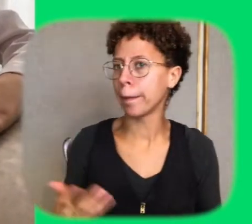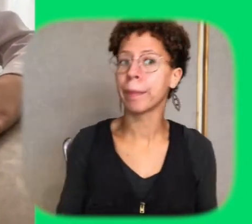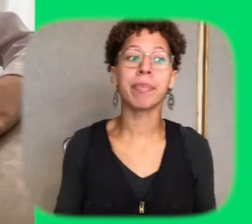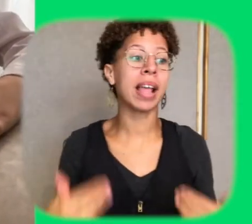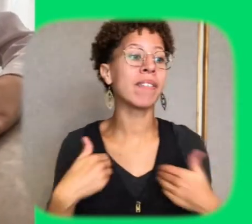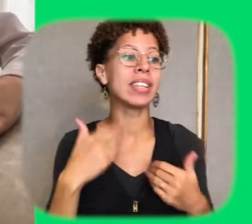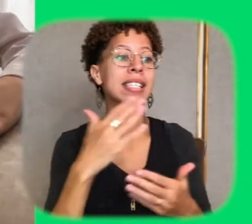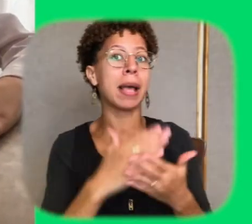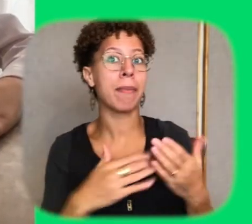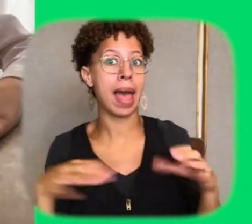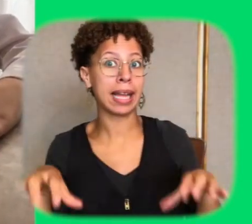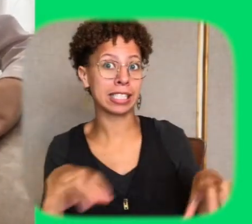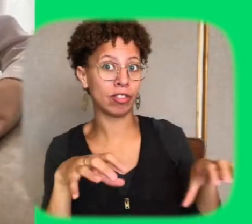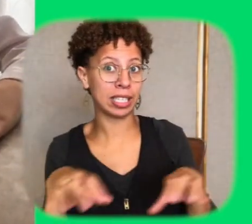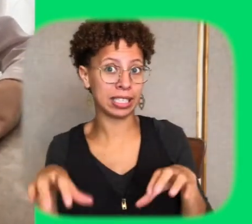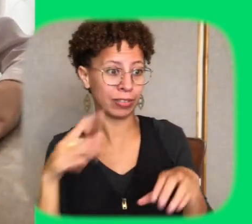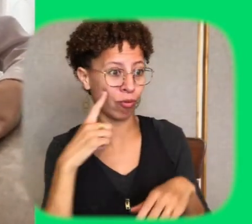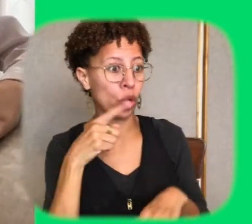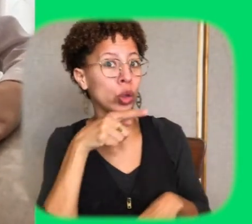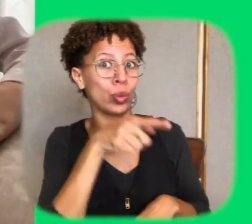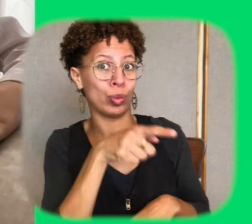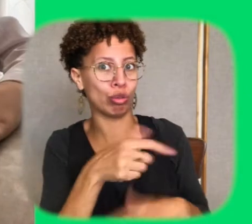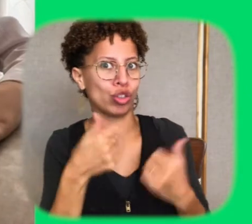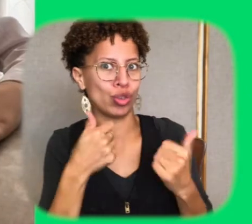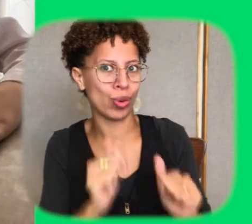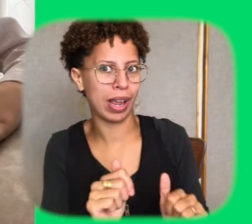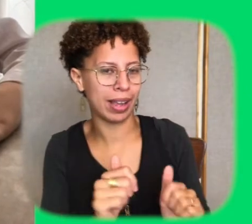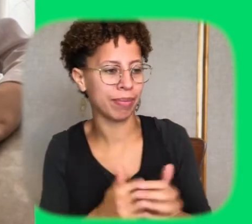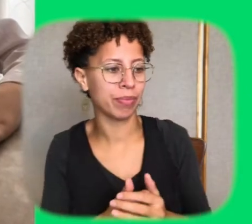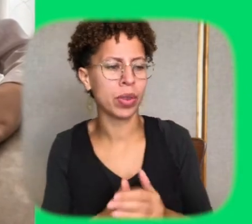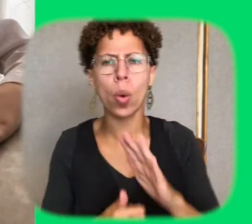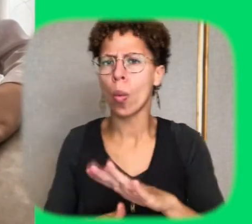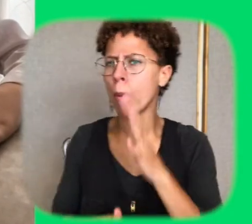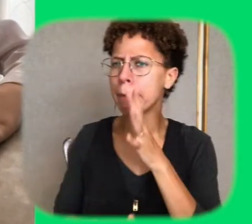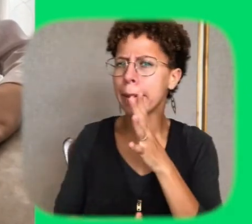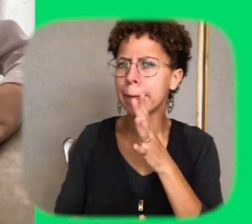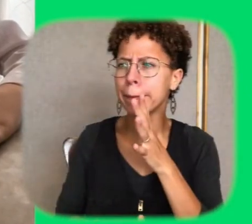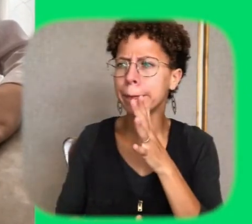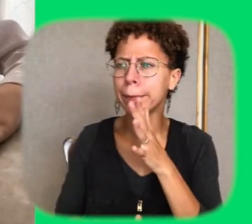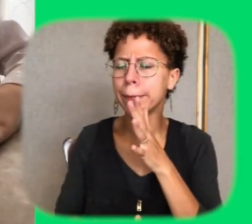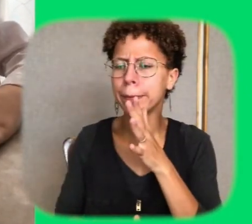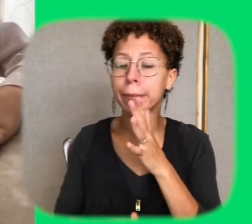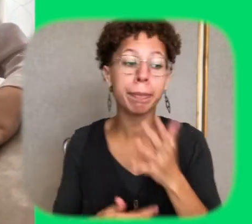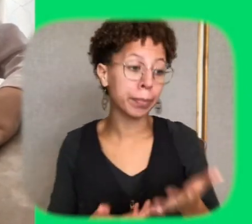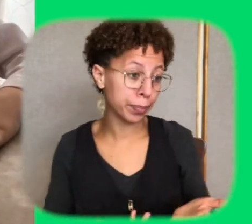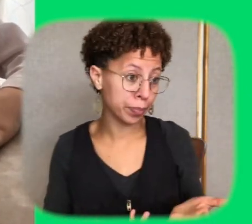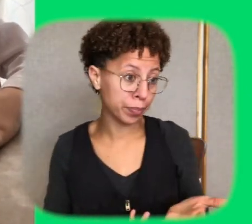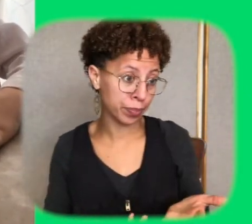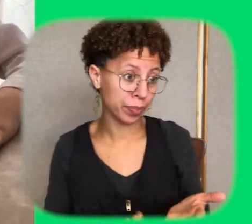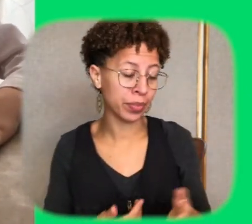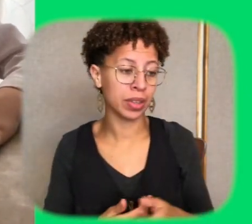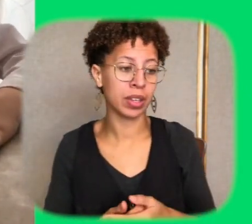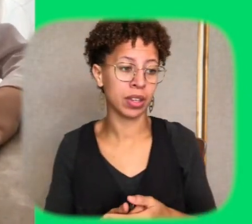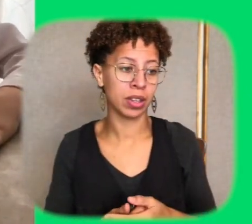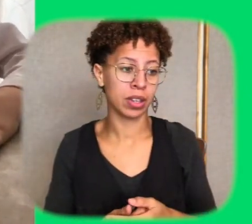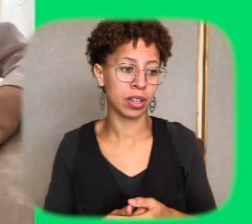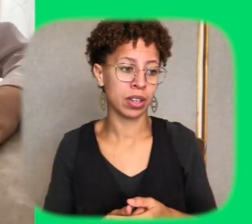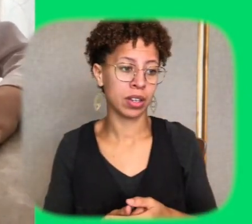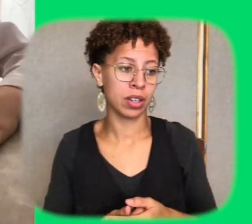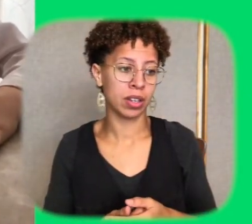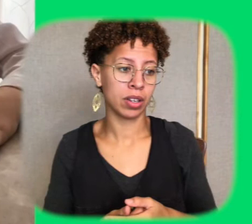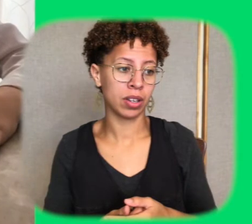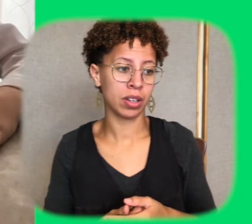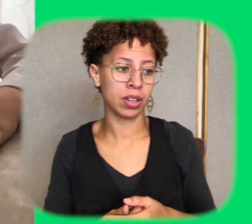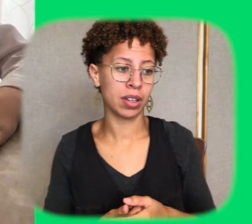you to try. Oh, wait, Mom. Yeah? Are you starting to not let me know what the